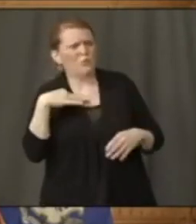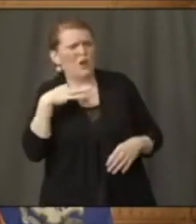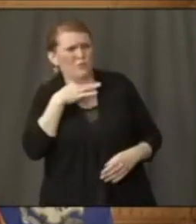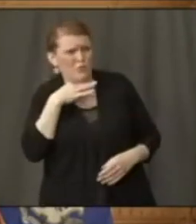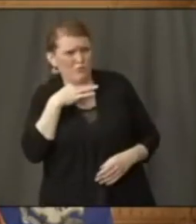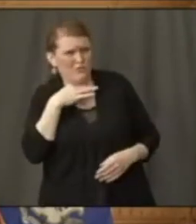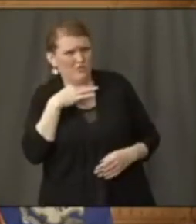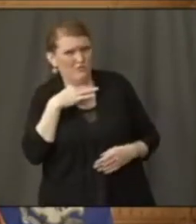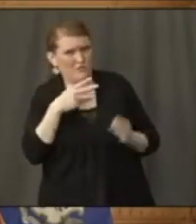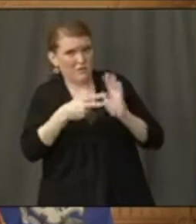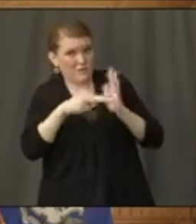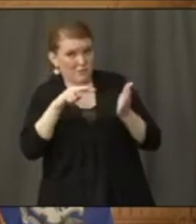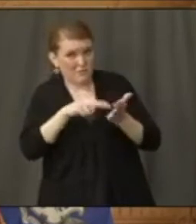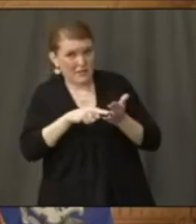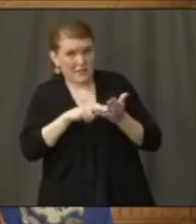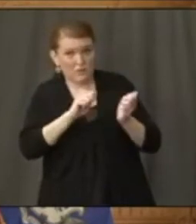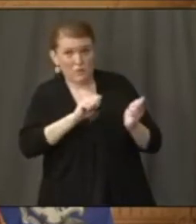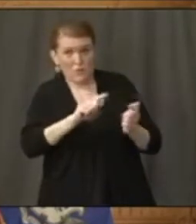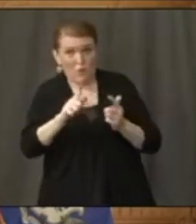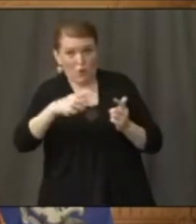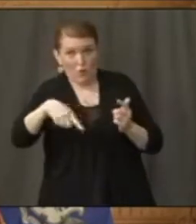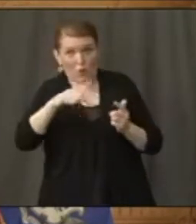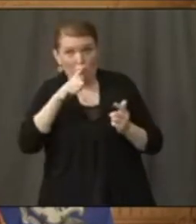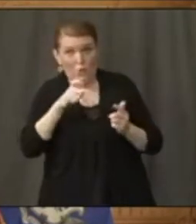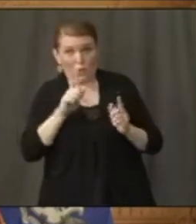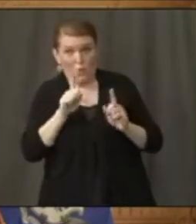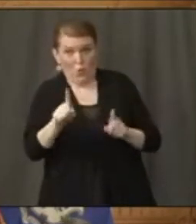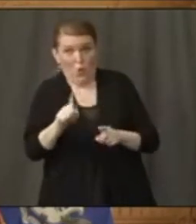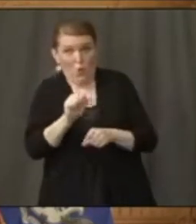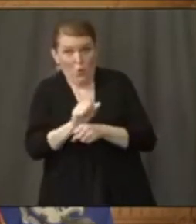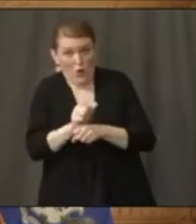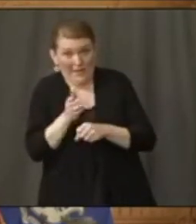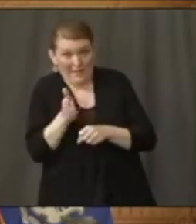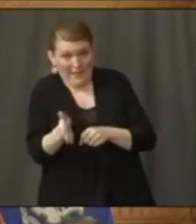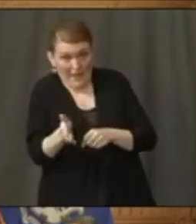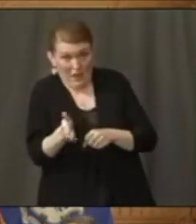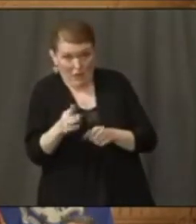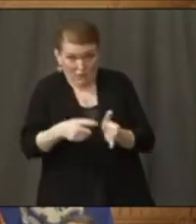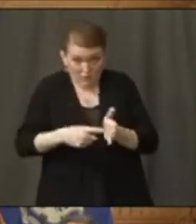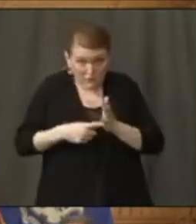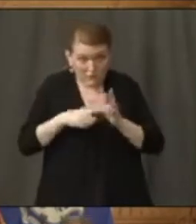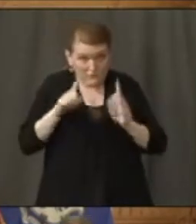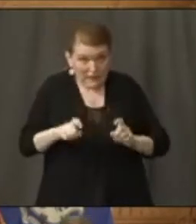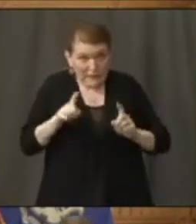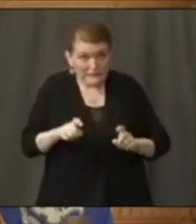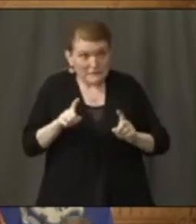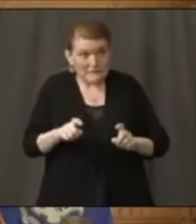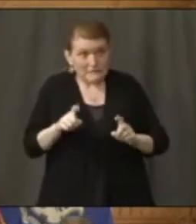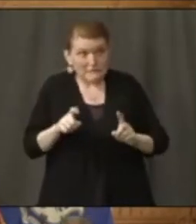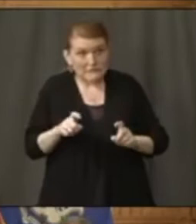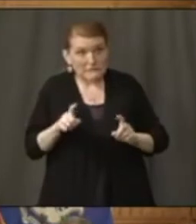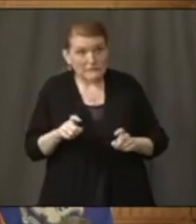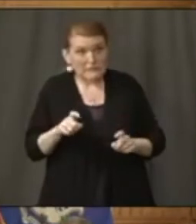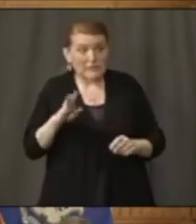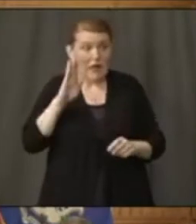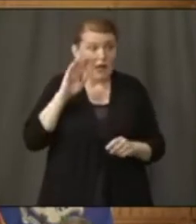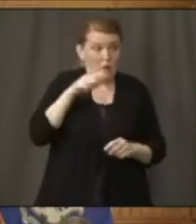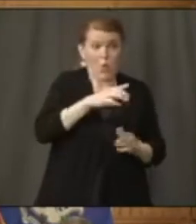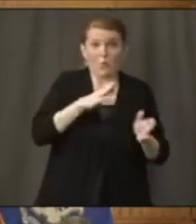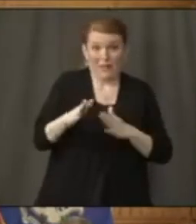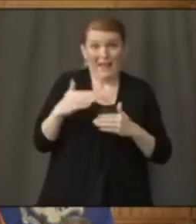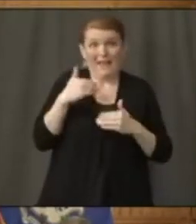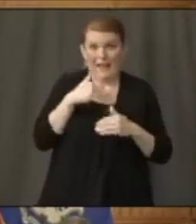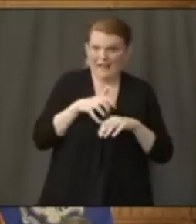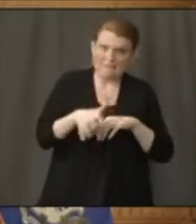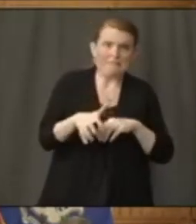by then? I mean, you're going to have all the 42,000 a week tests available. Who's going to be getting